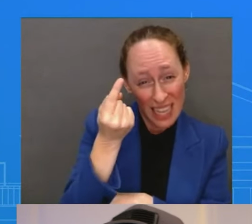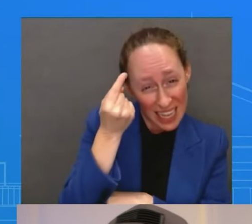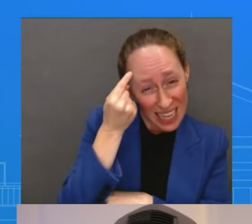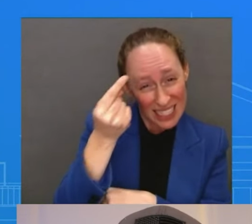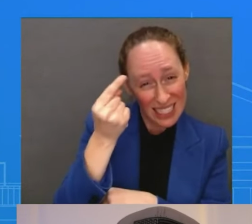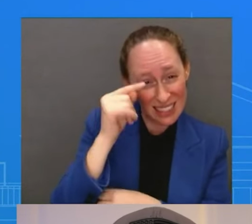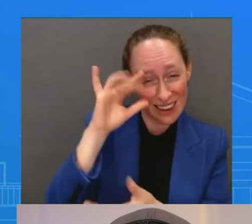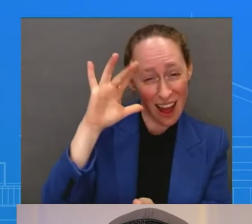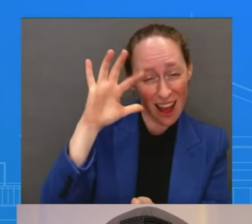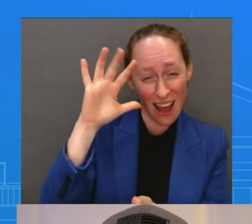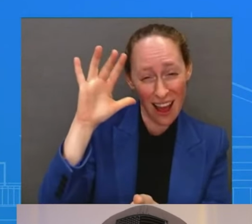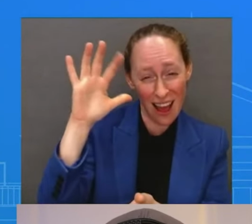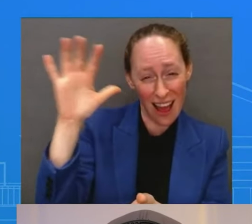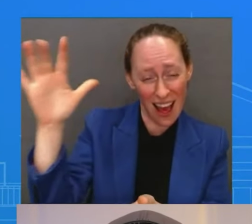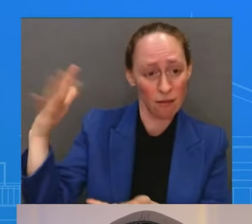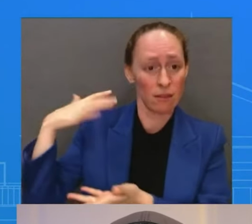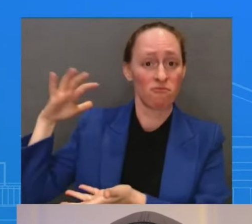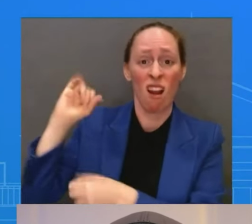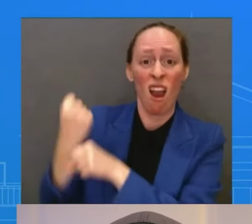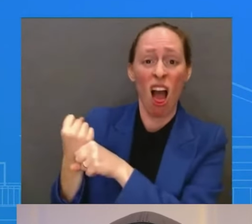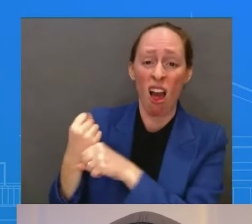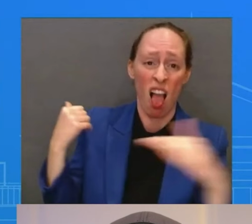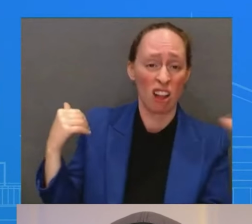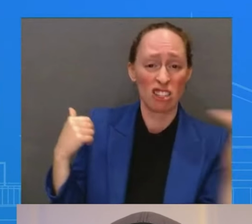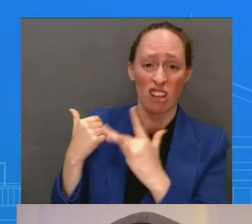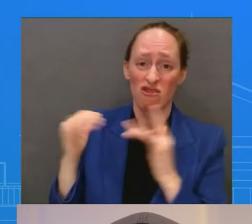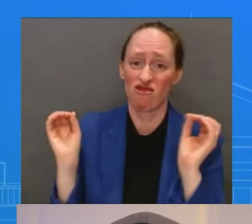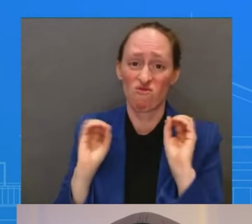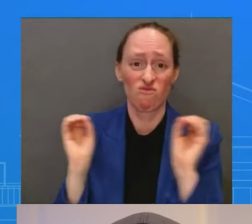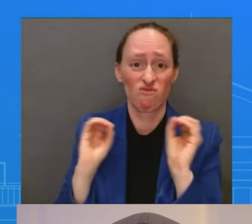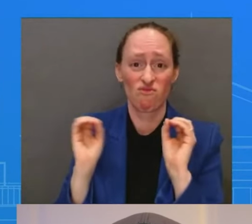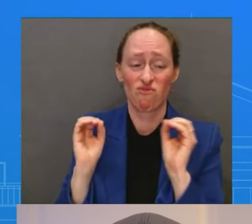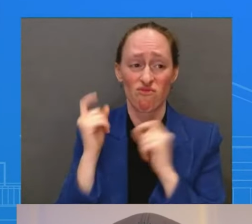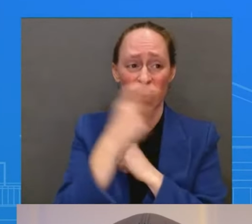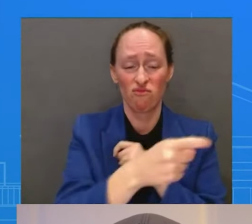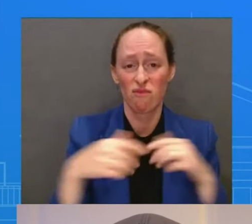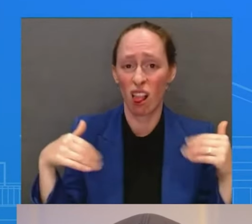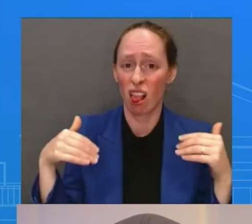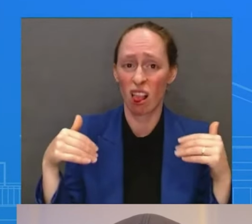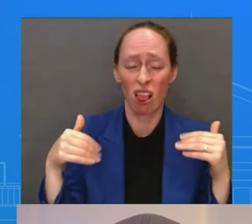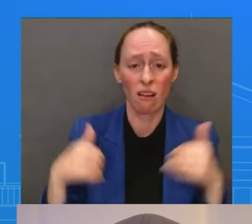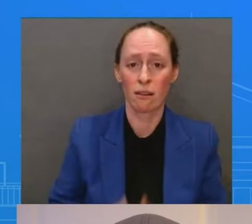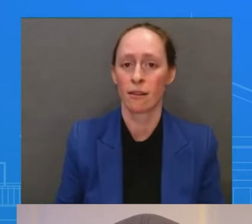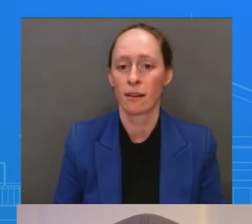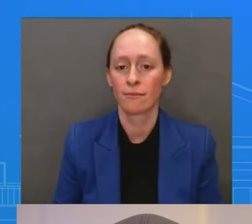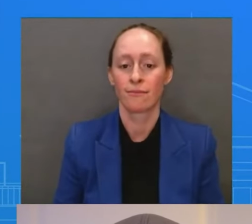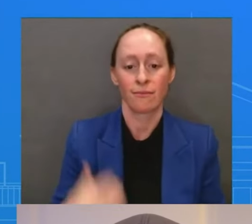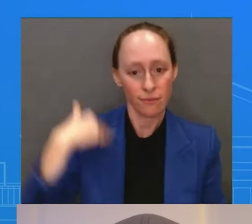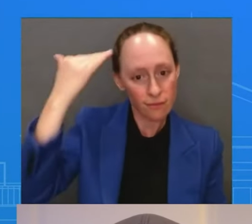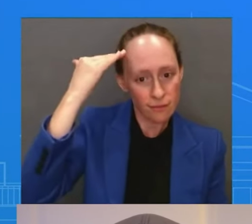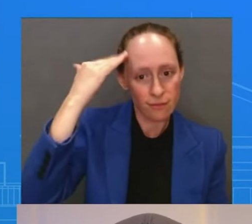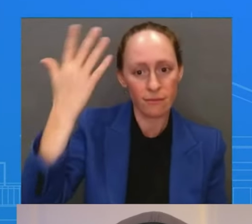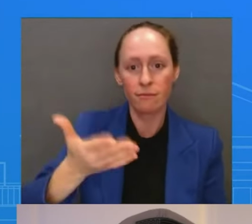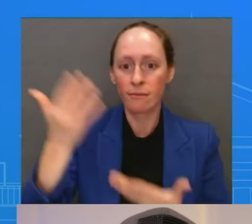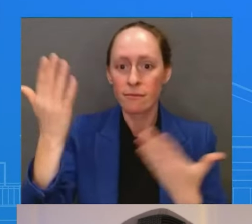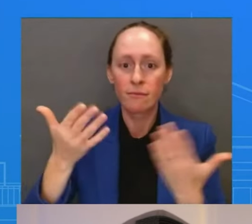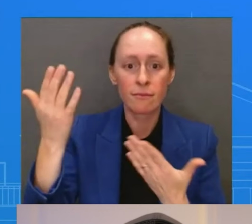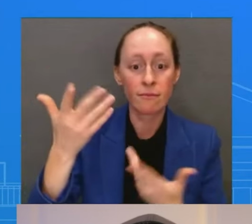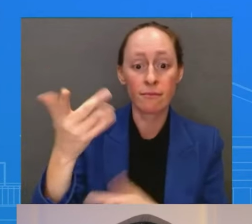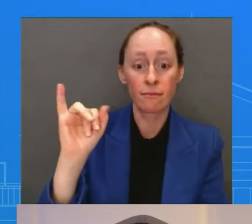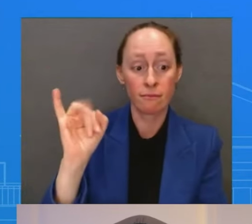know in certain audiences, inconvenient facts are easy to forget. The regime was never